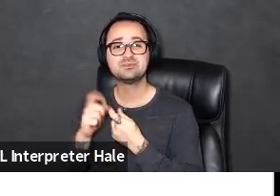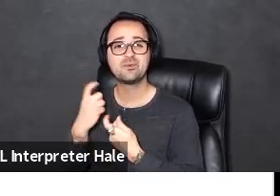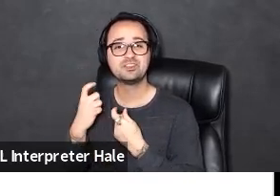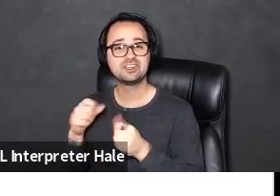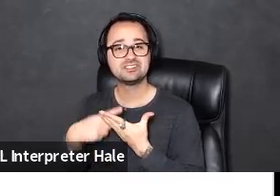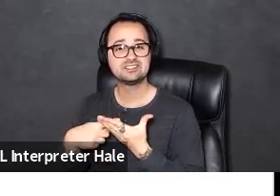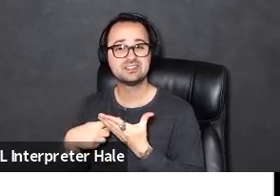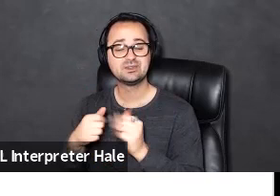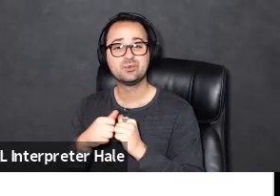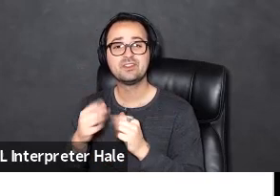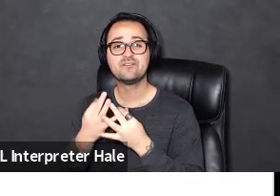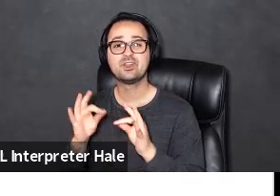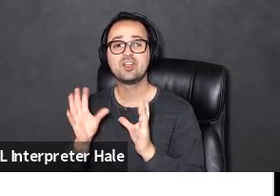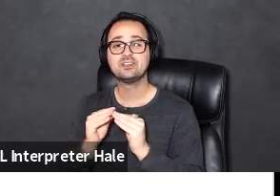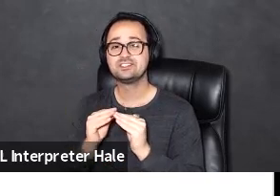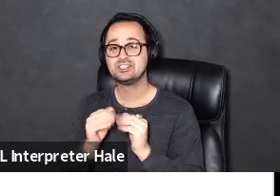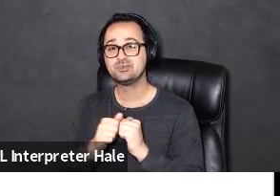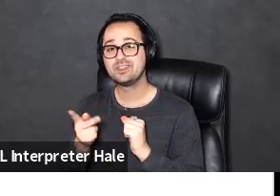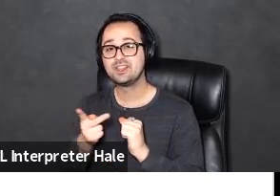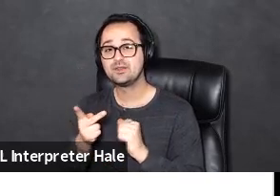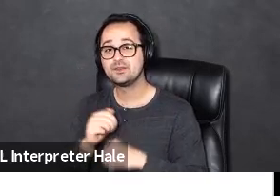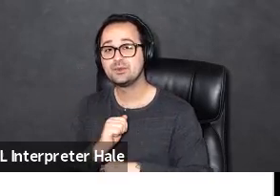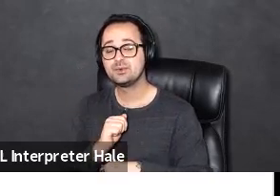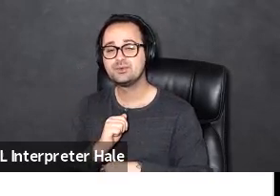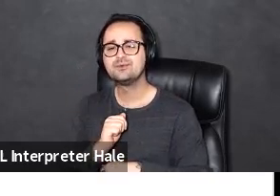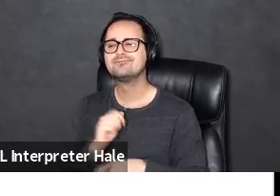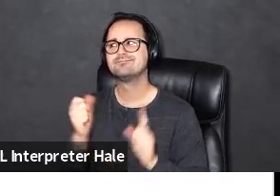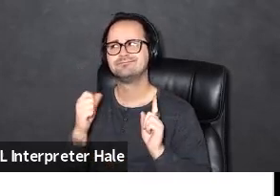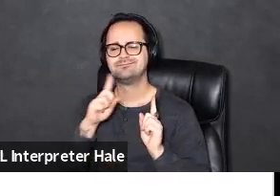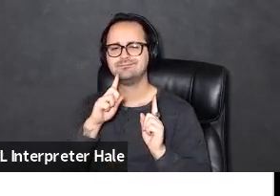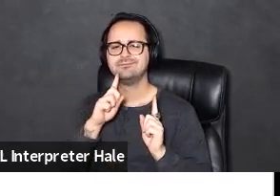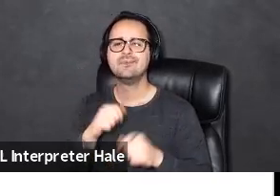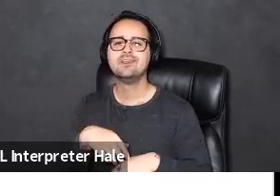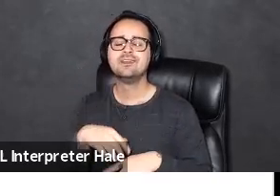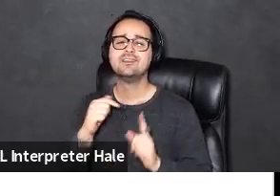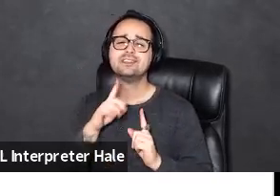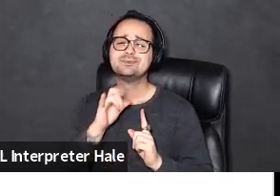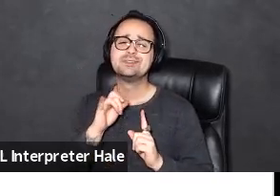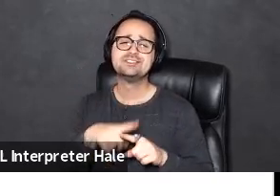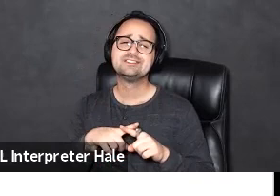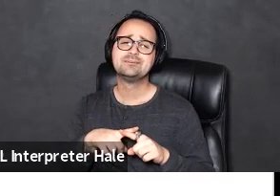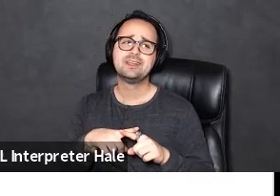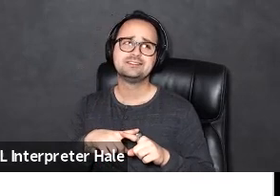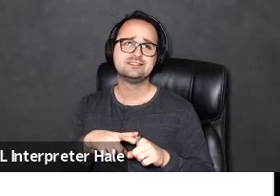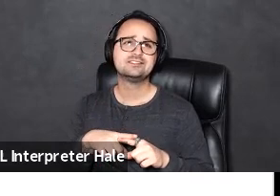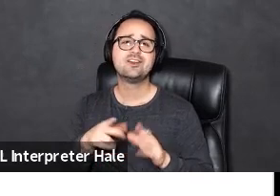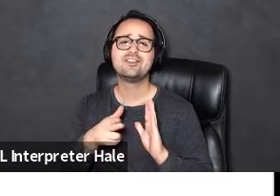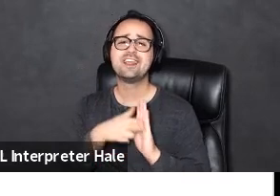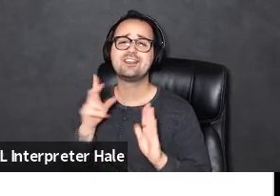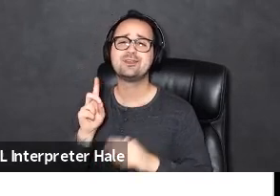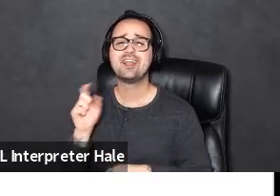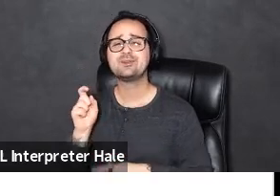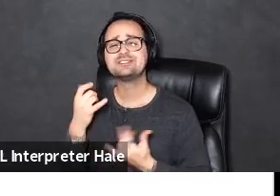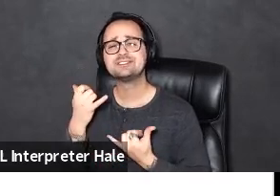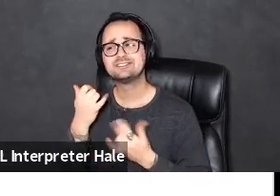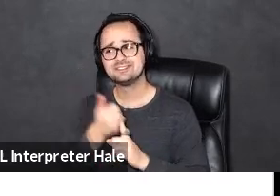a consultation with either of you. Yeah, absolutely. And it really depends on the diagnoses. and what